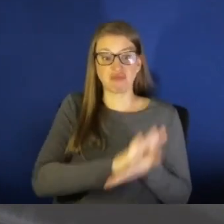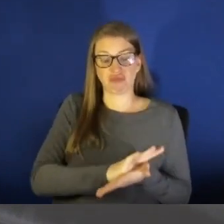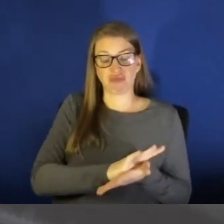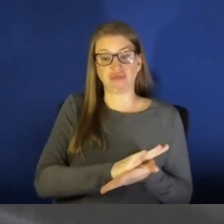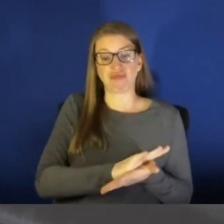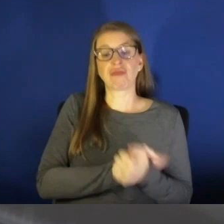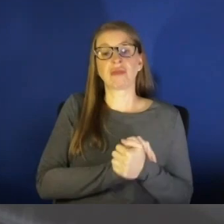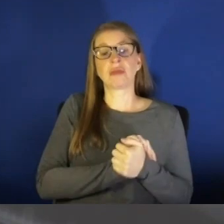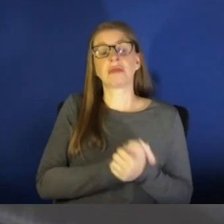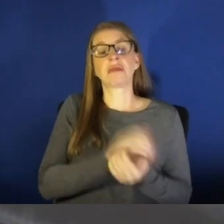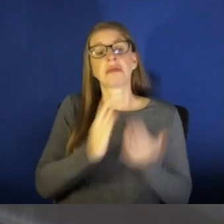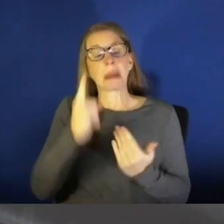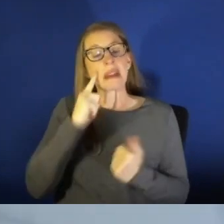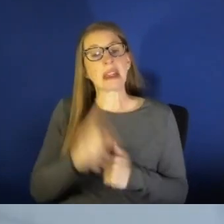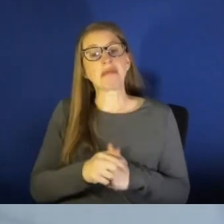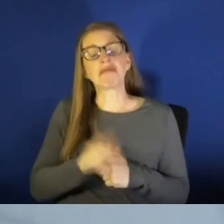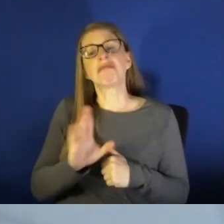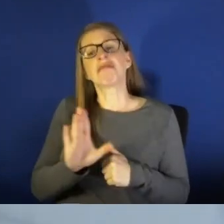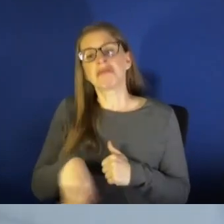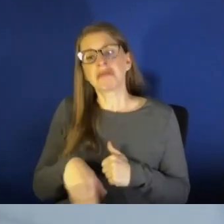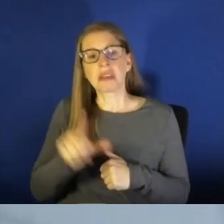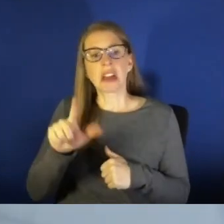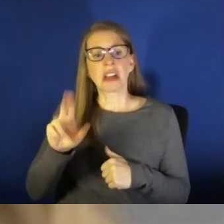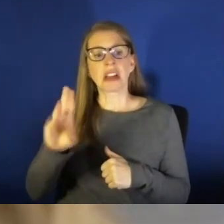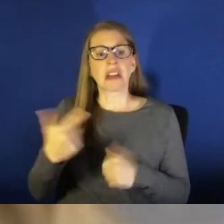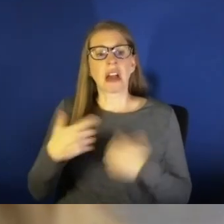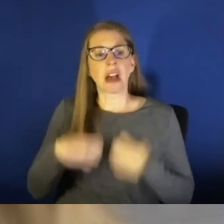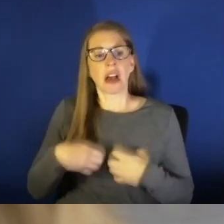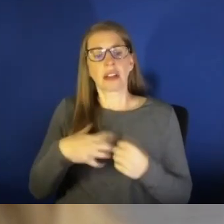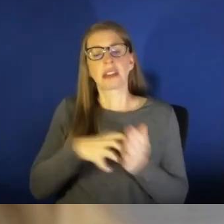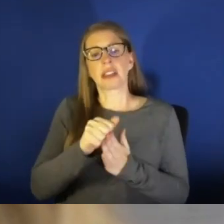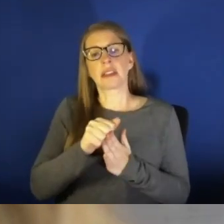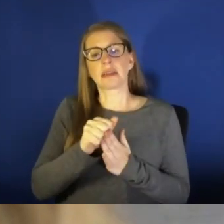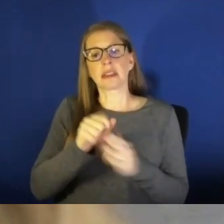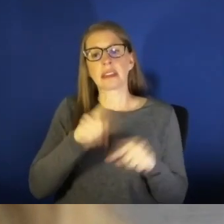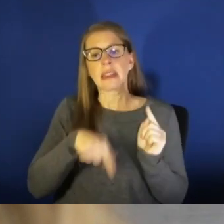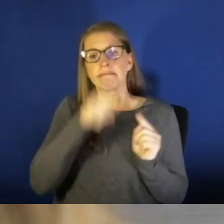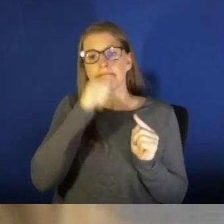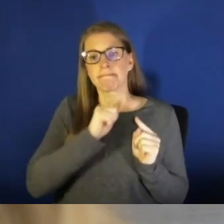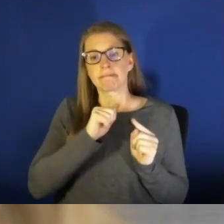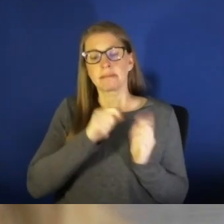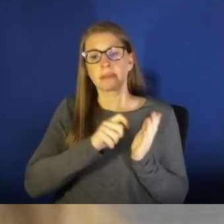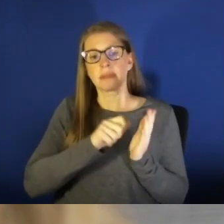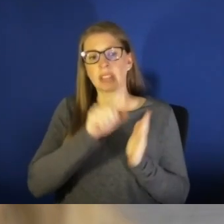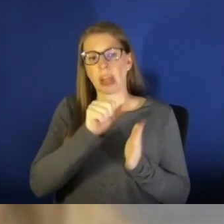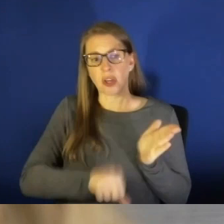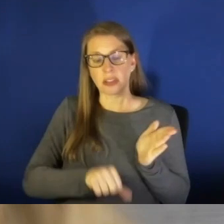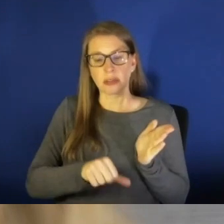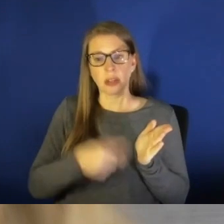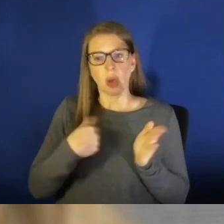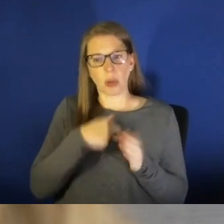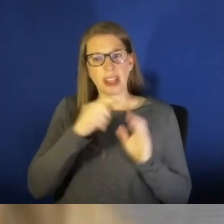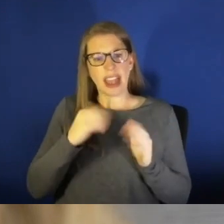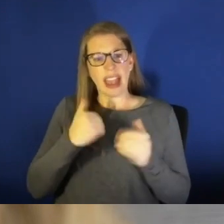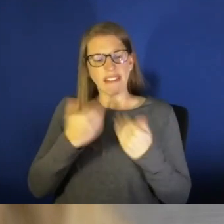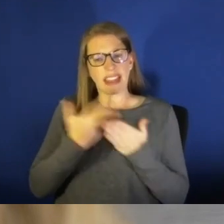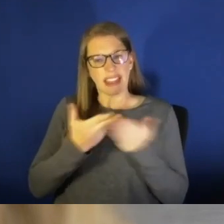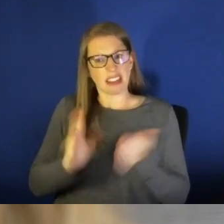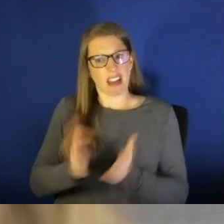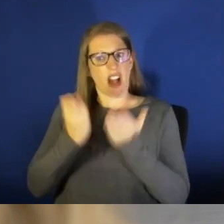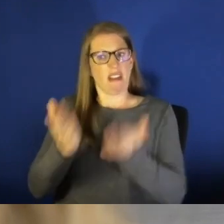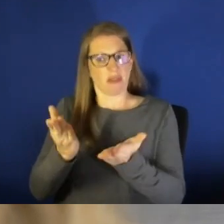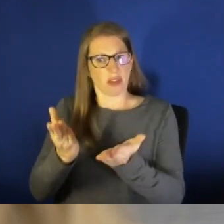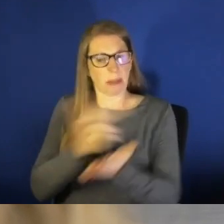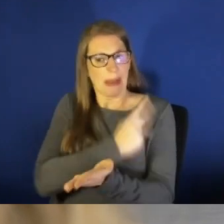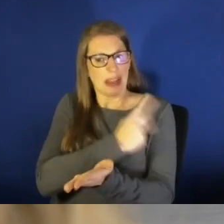think, even if I have lung cancer, there's no way I can not tolerate an operation. Well, we have things that we can offer patients that don't involve